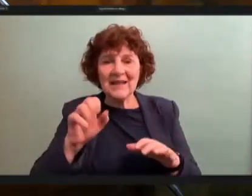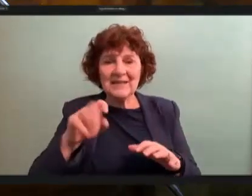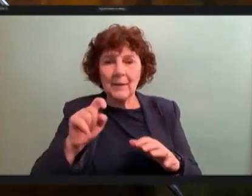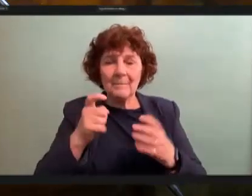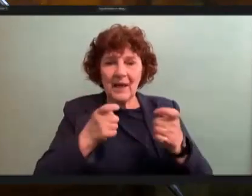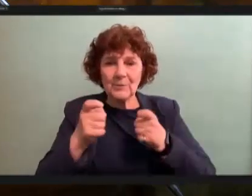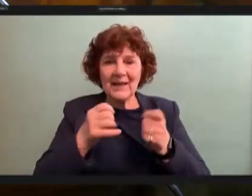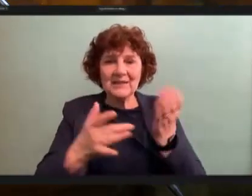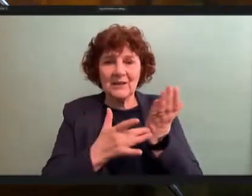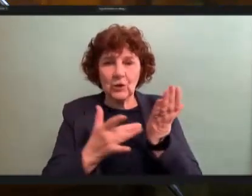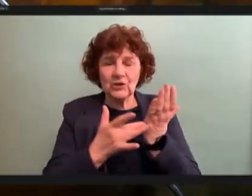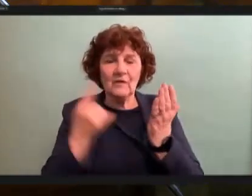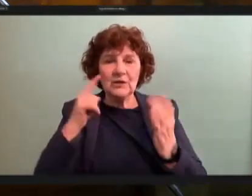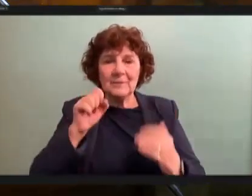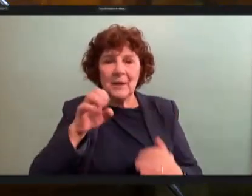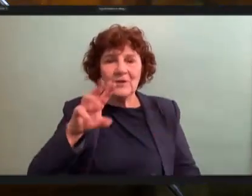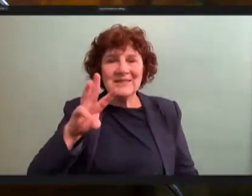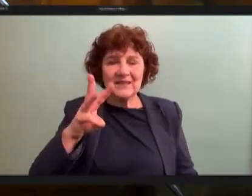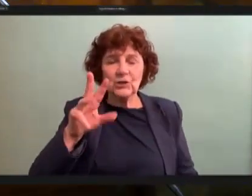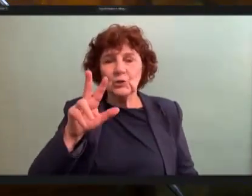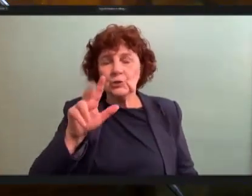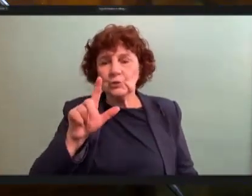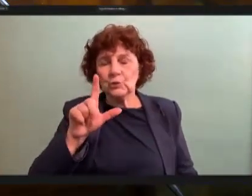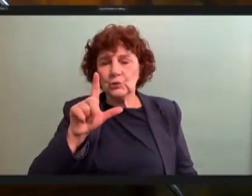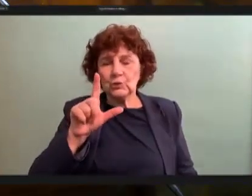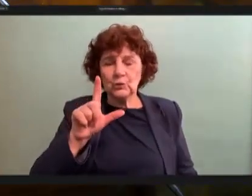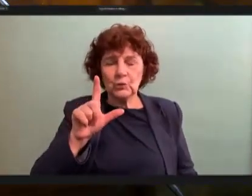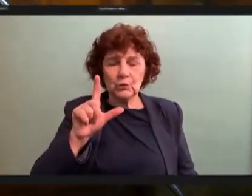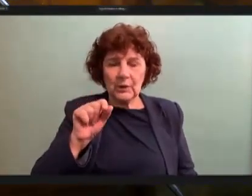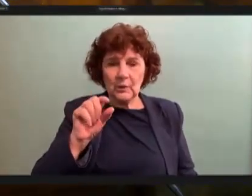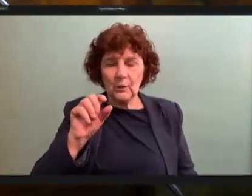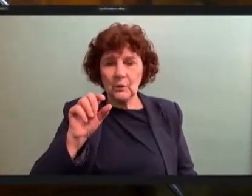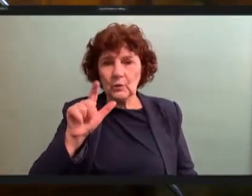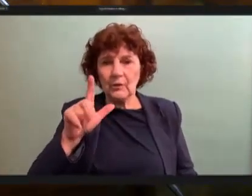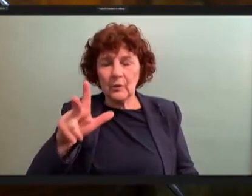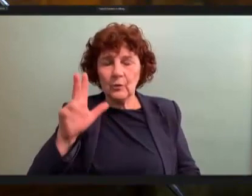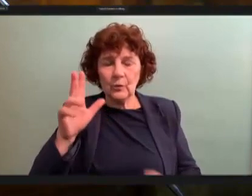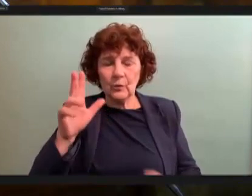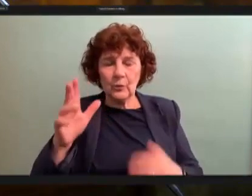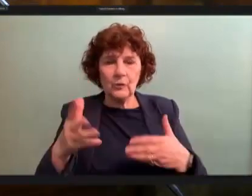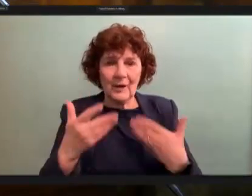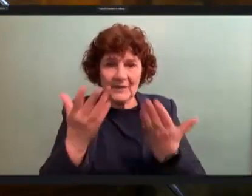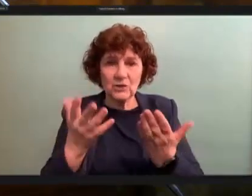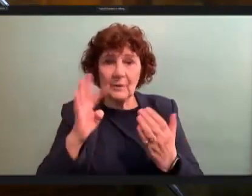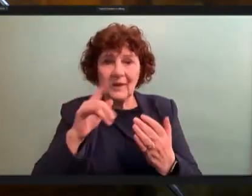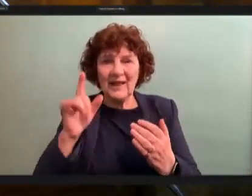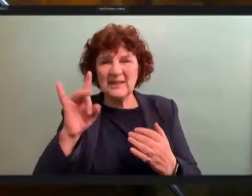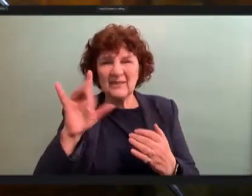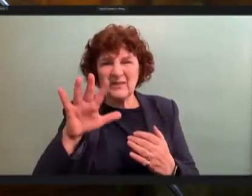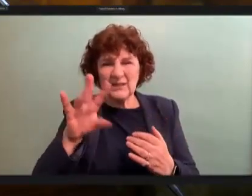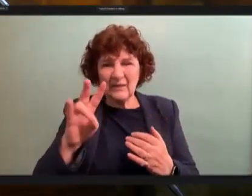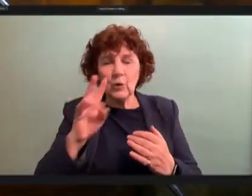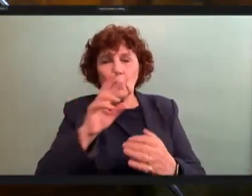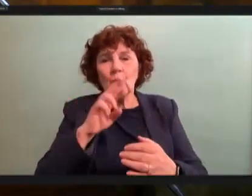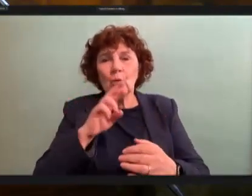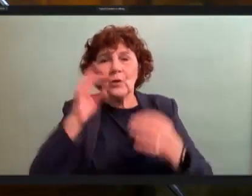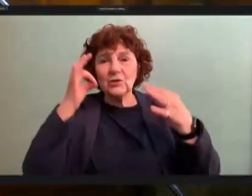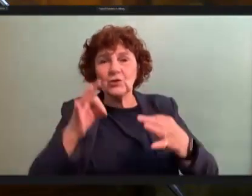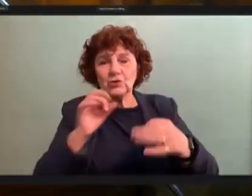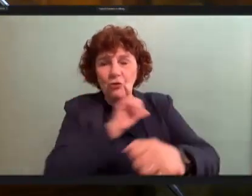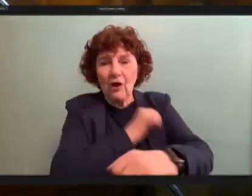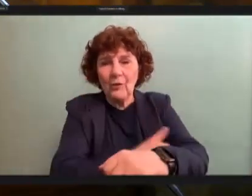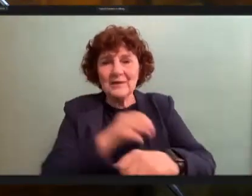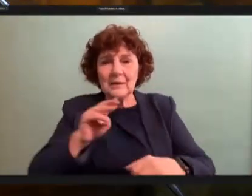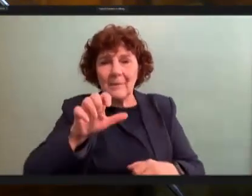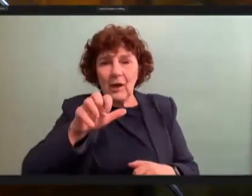6, 2023, with an affirmative recommendation. Bill 1857, resolution authorizing the mayor and the director of the Department